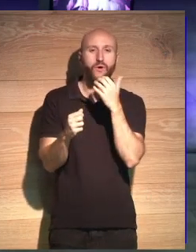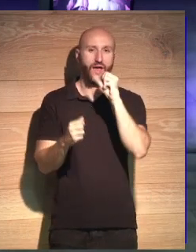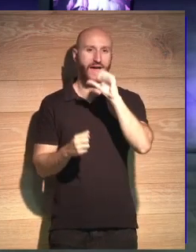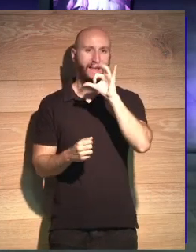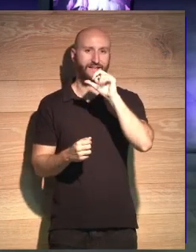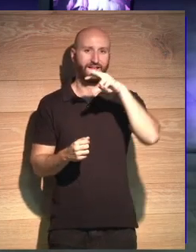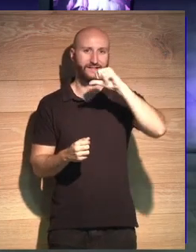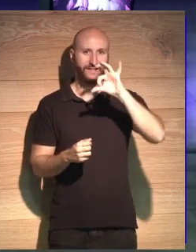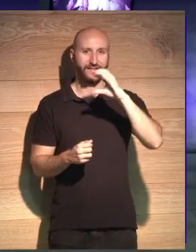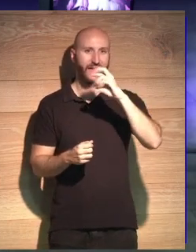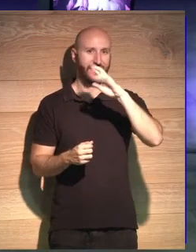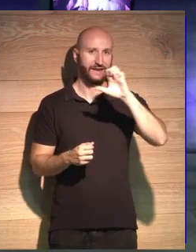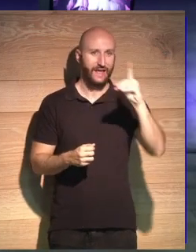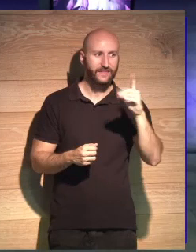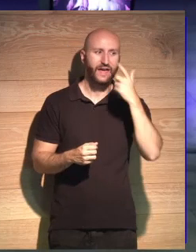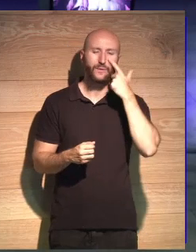the viewpoint